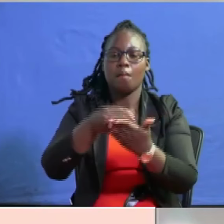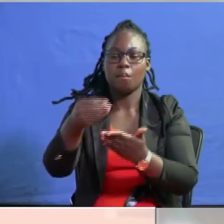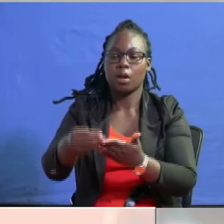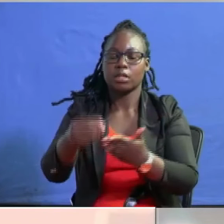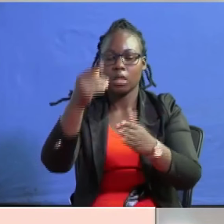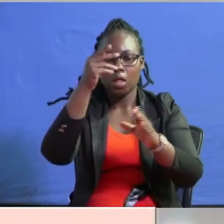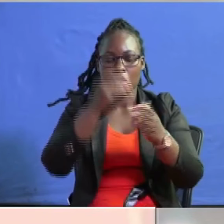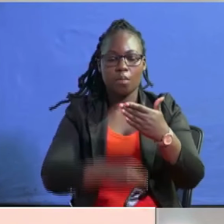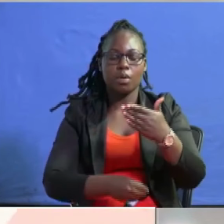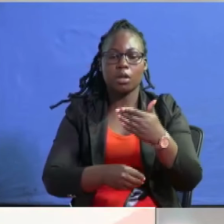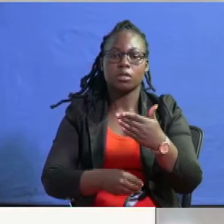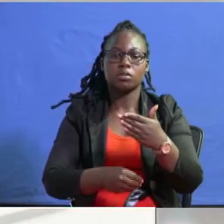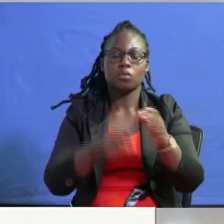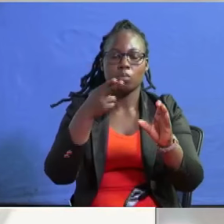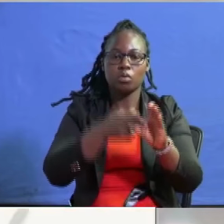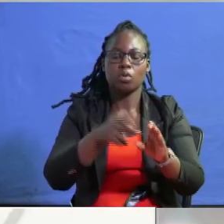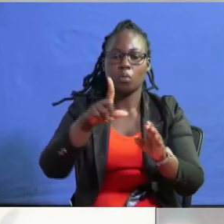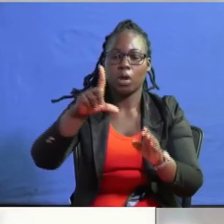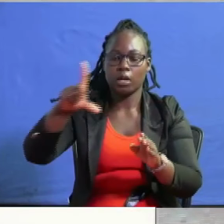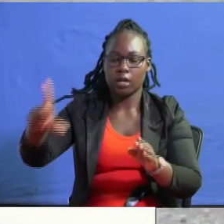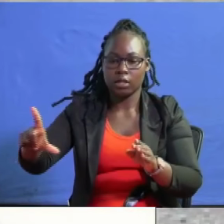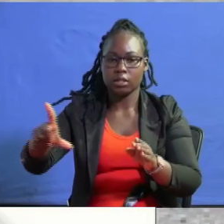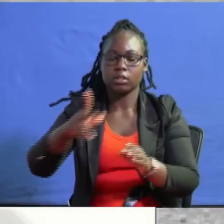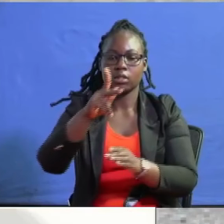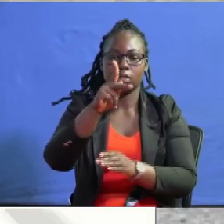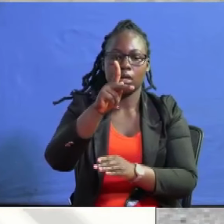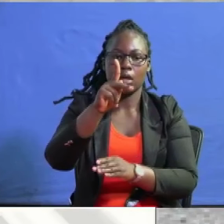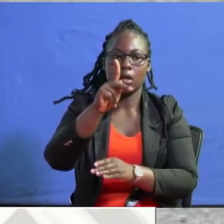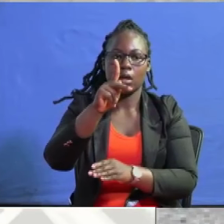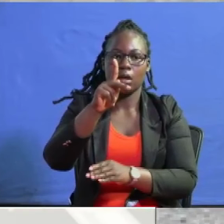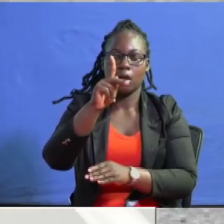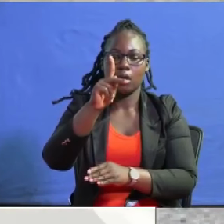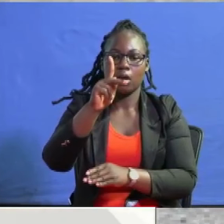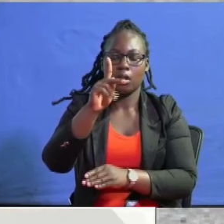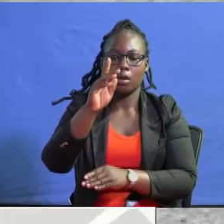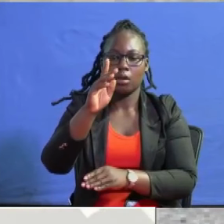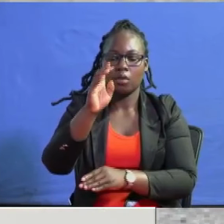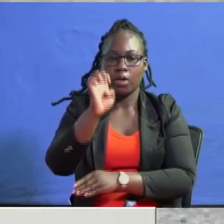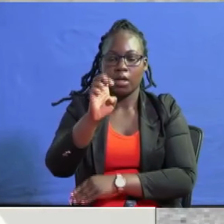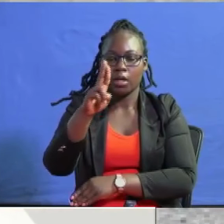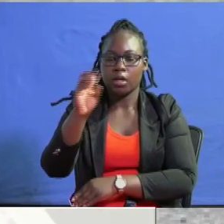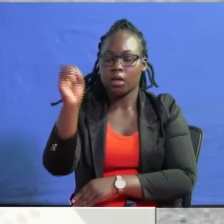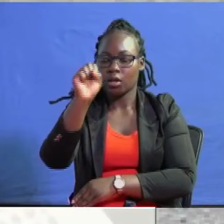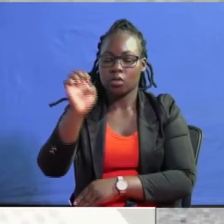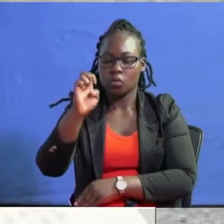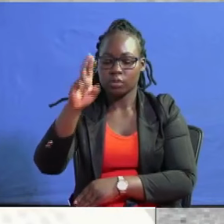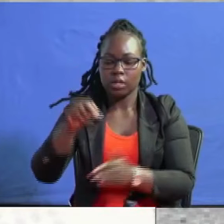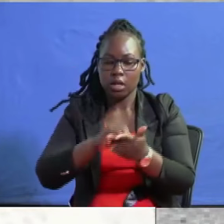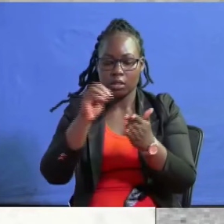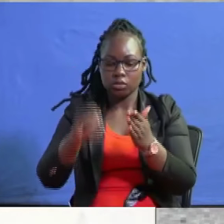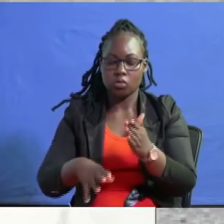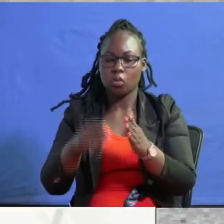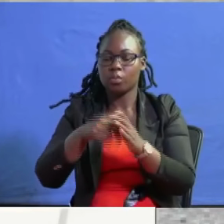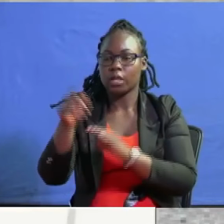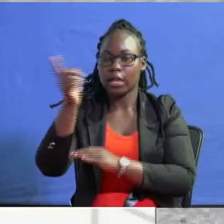of super petrol per litre, kerosene and of diesel has dropped by a shilling respectively. In